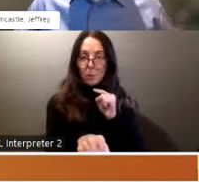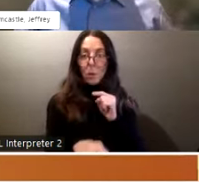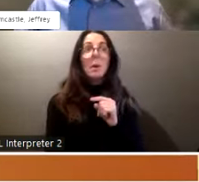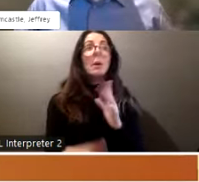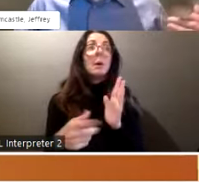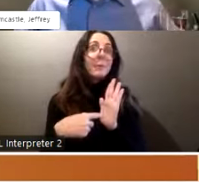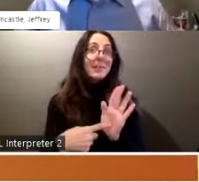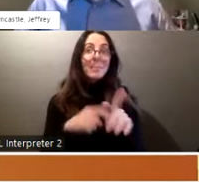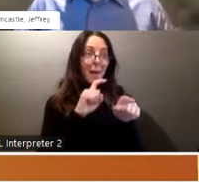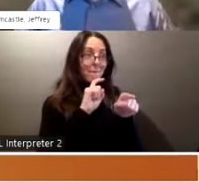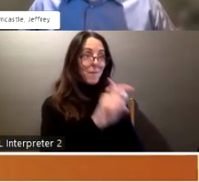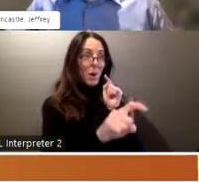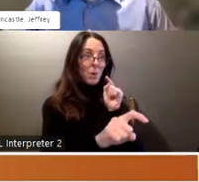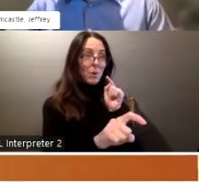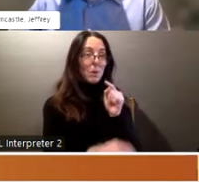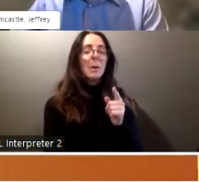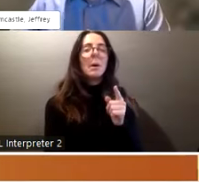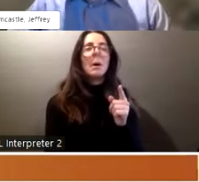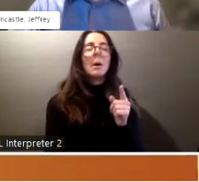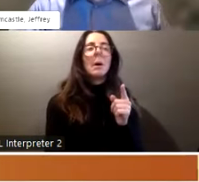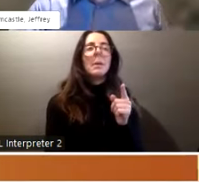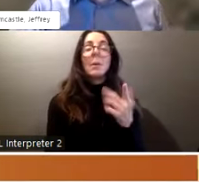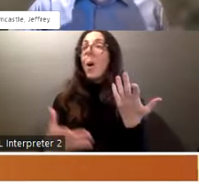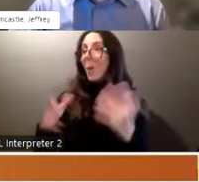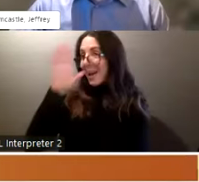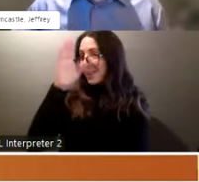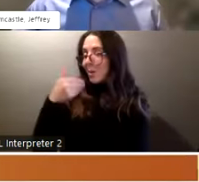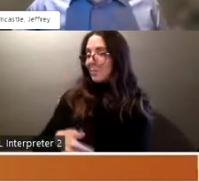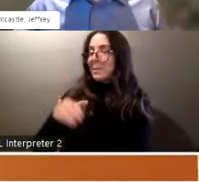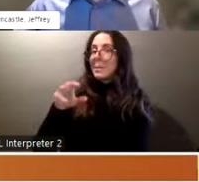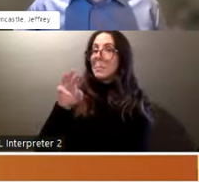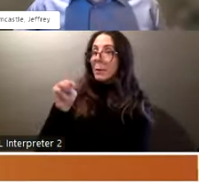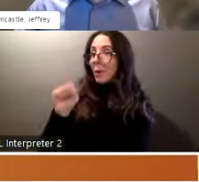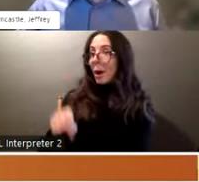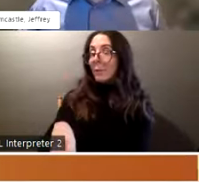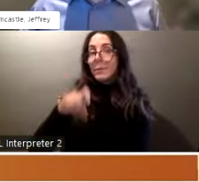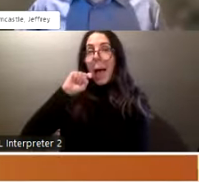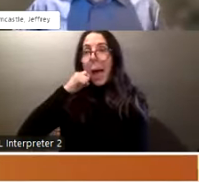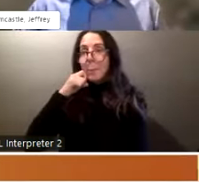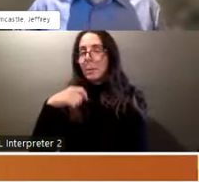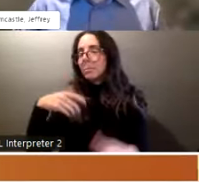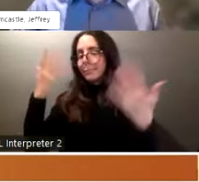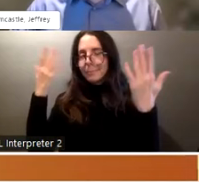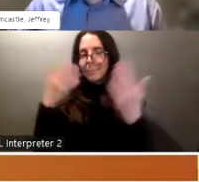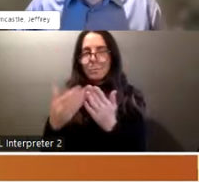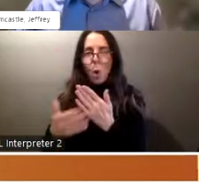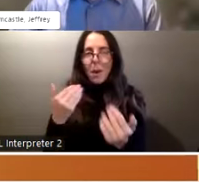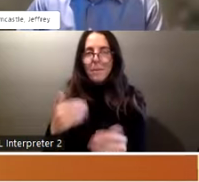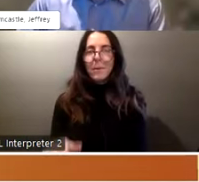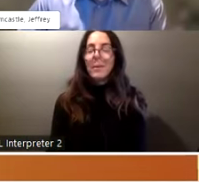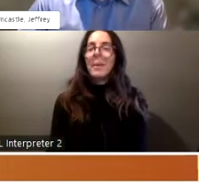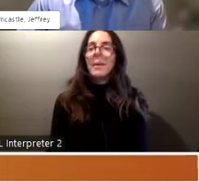number, suspects will ask, or they'll claim to be Microsoft or Apple or whatever the company they think they can fool you